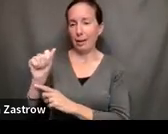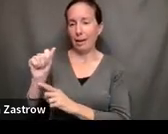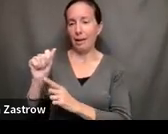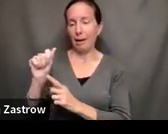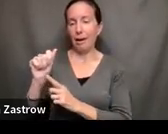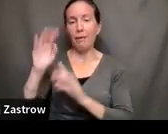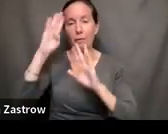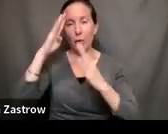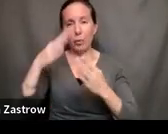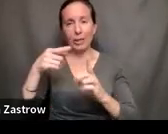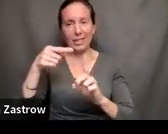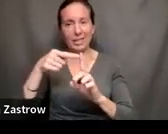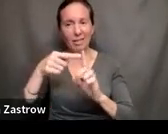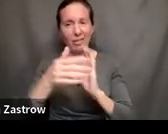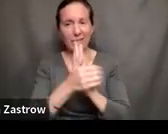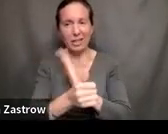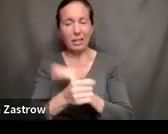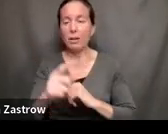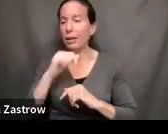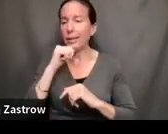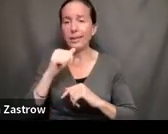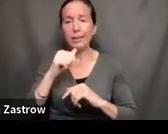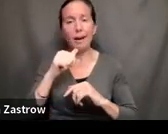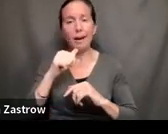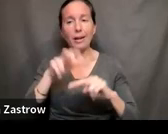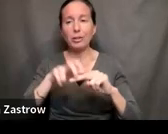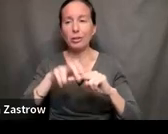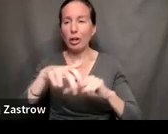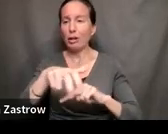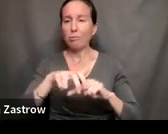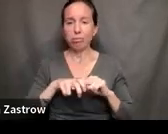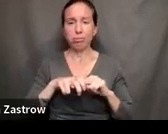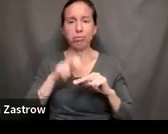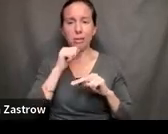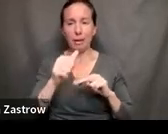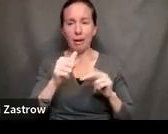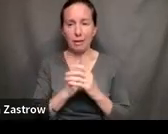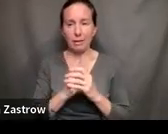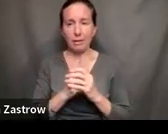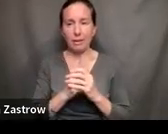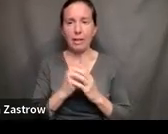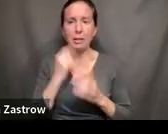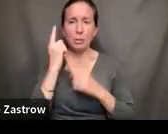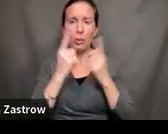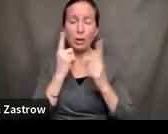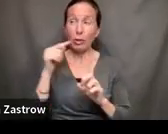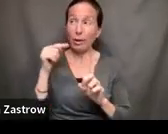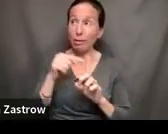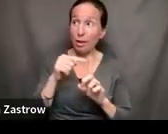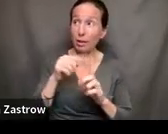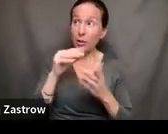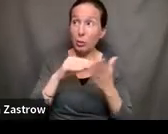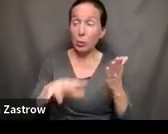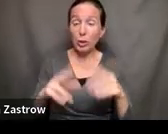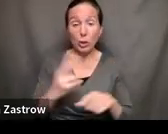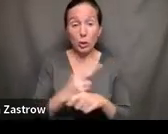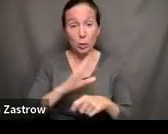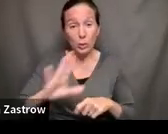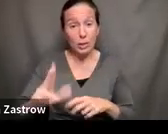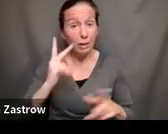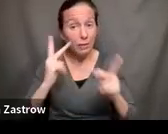It's not going to be around sitting in the chair. It's going to be around, is this child utilizing this visual schedule? Are they utilizing